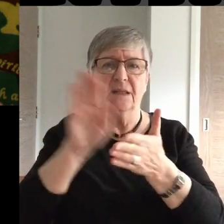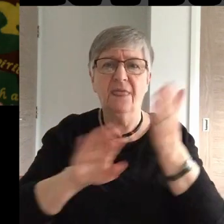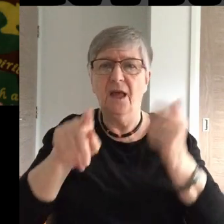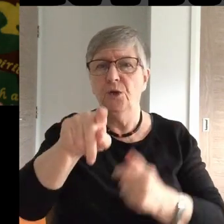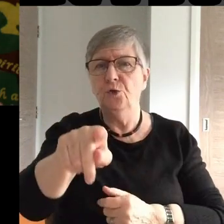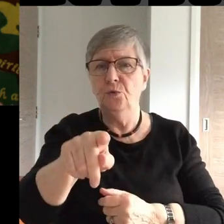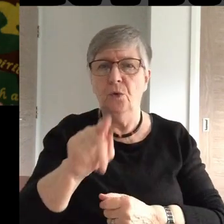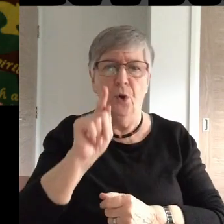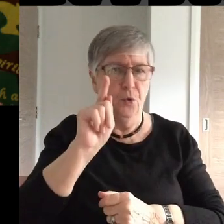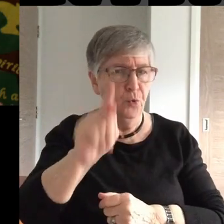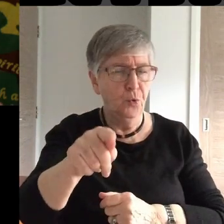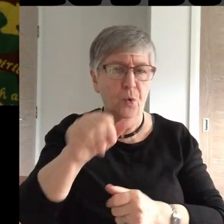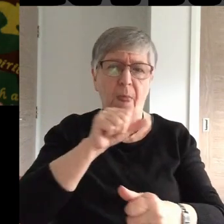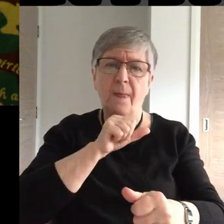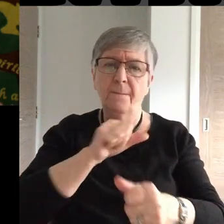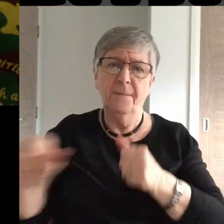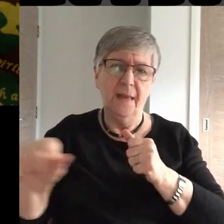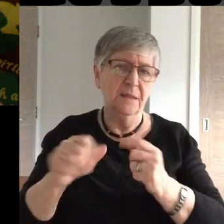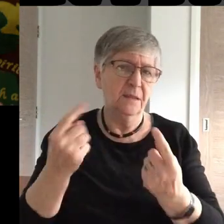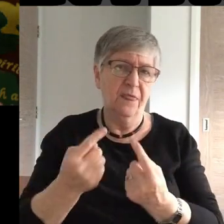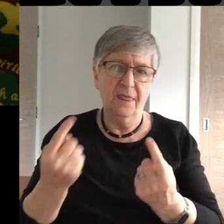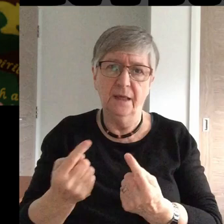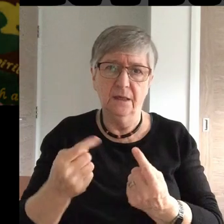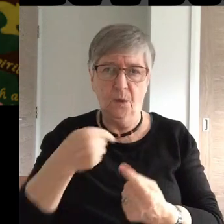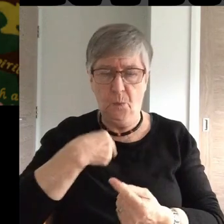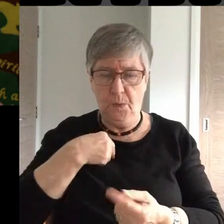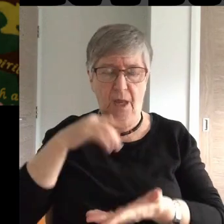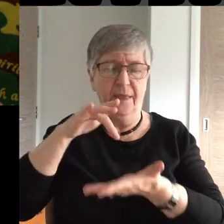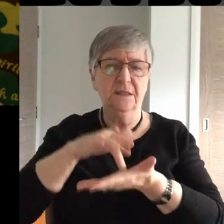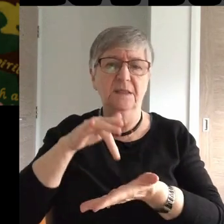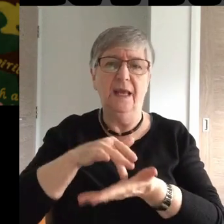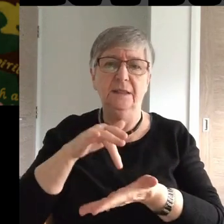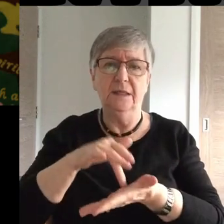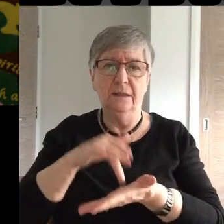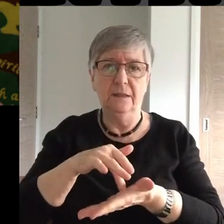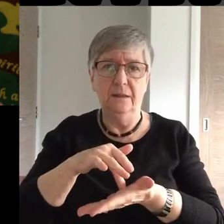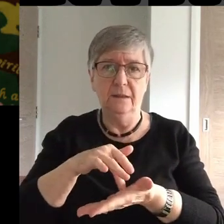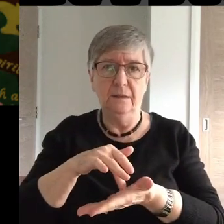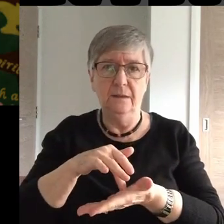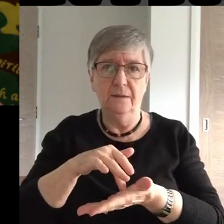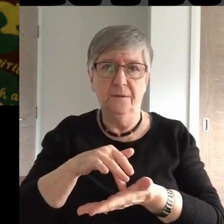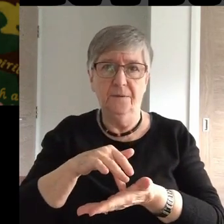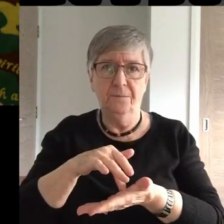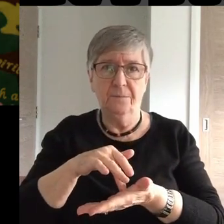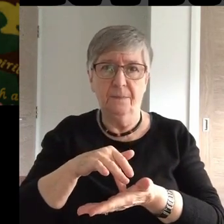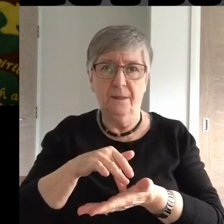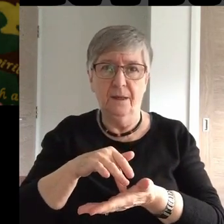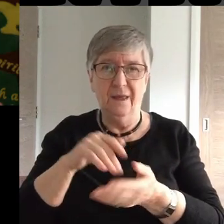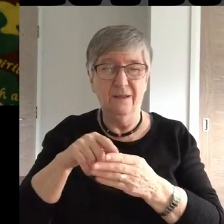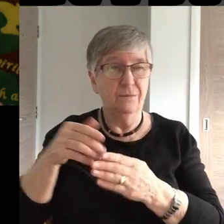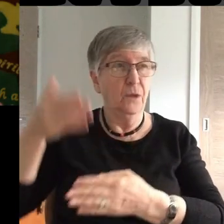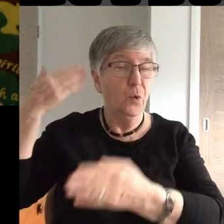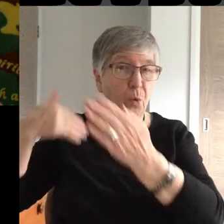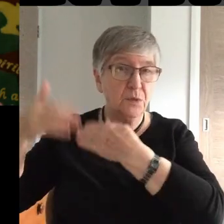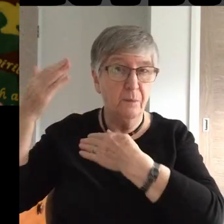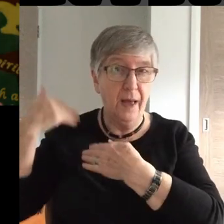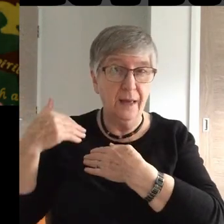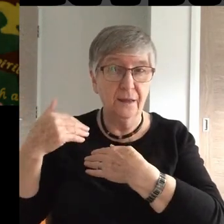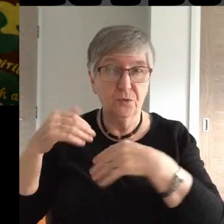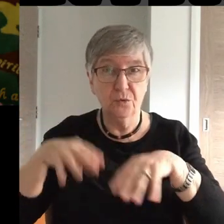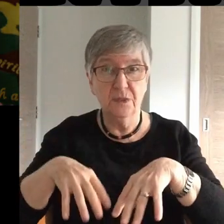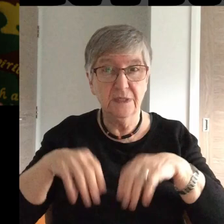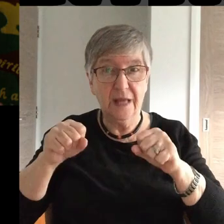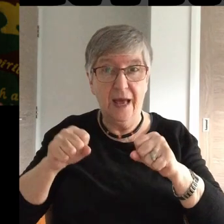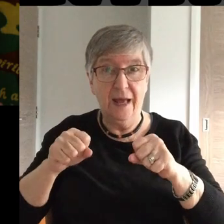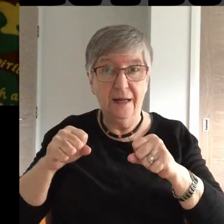than us, that we are the center of everything that goes on around us. The concept goes back